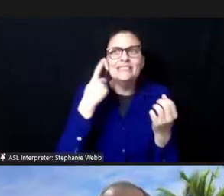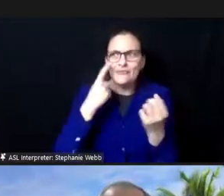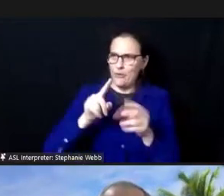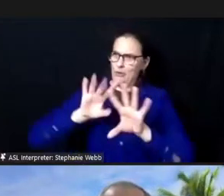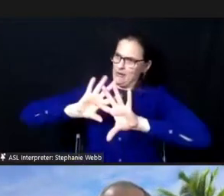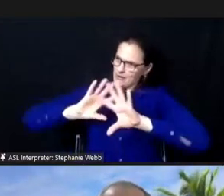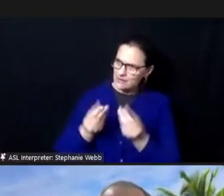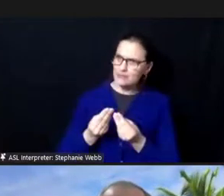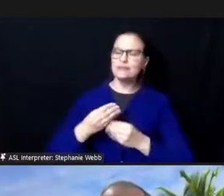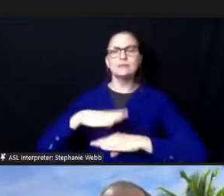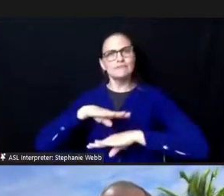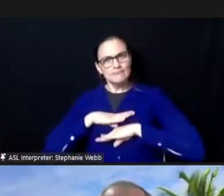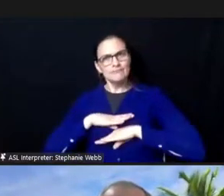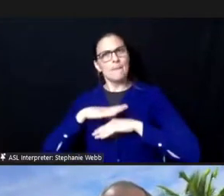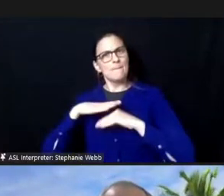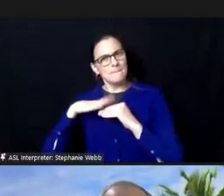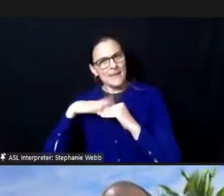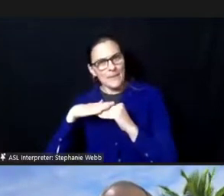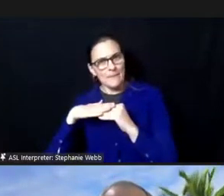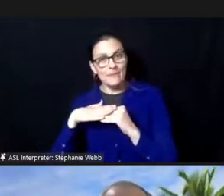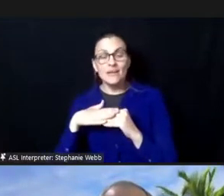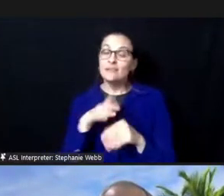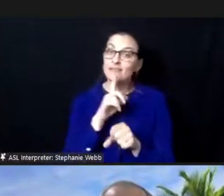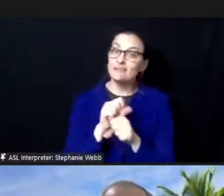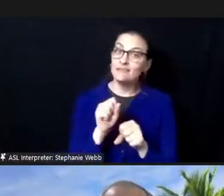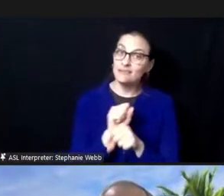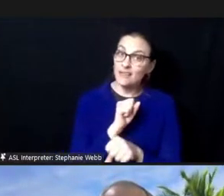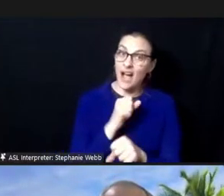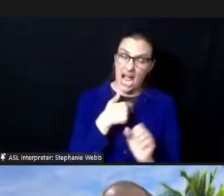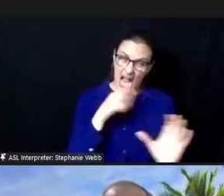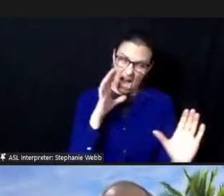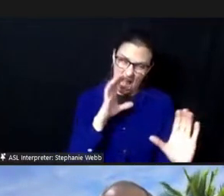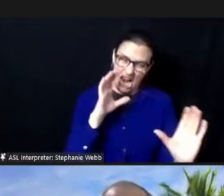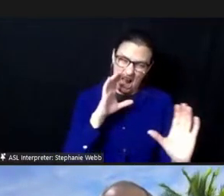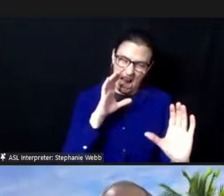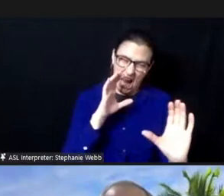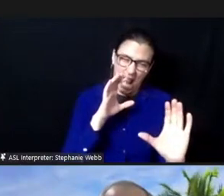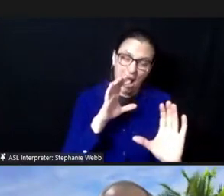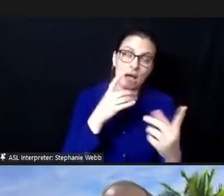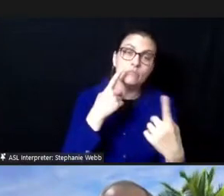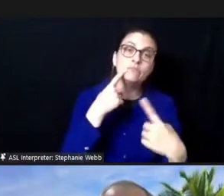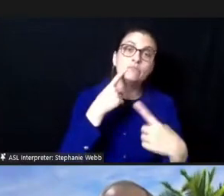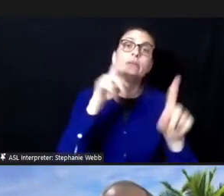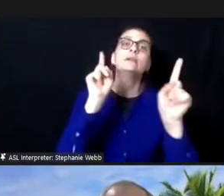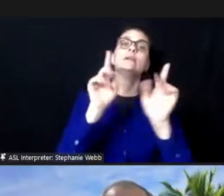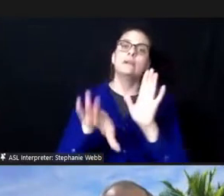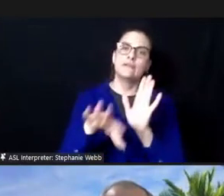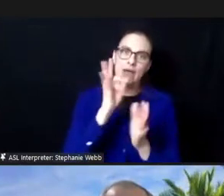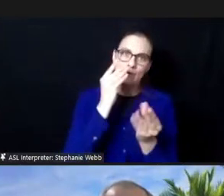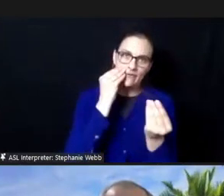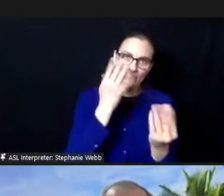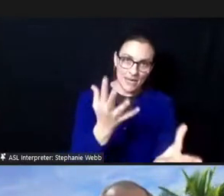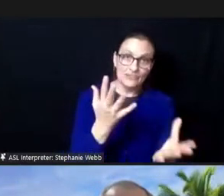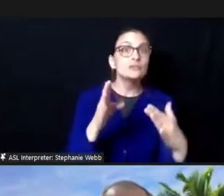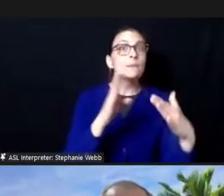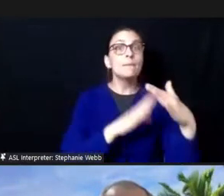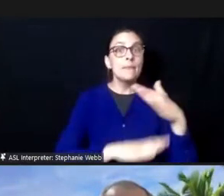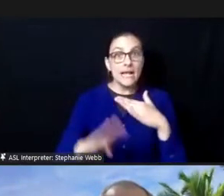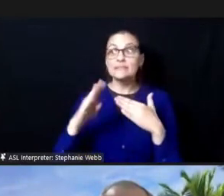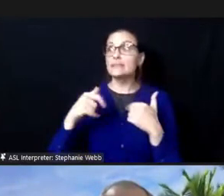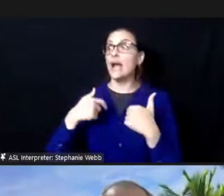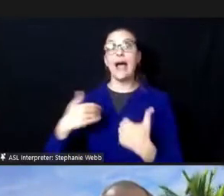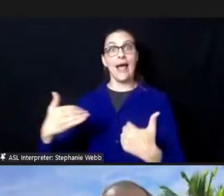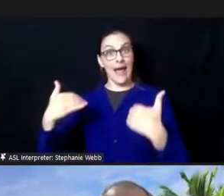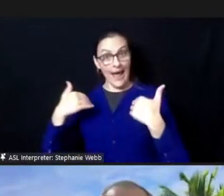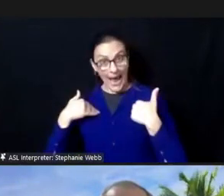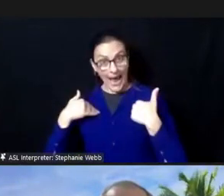that. And I did eventually find it. And basically I needed what I had. I could not go to a lower plan. So